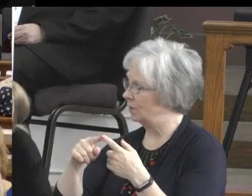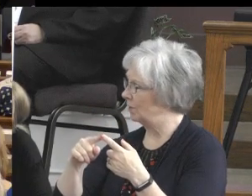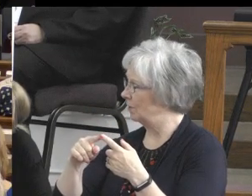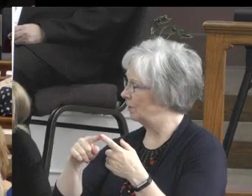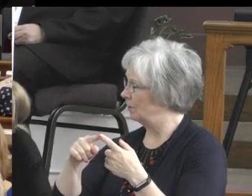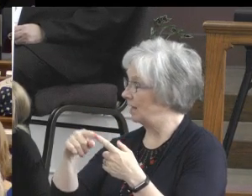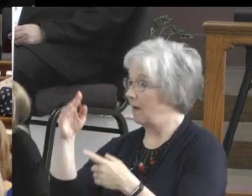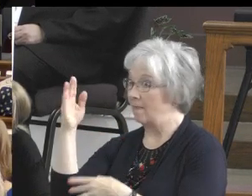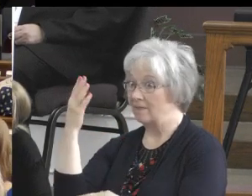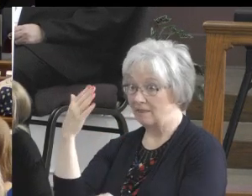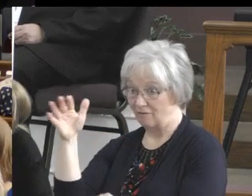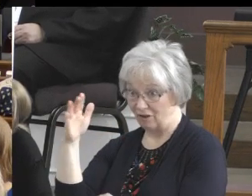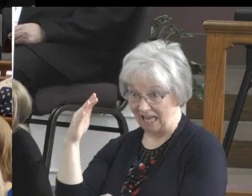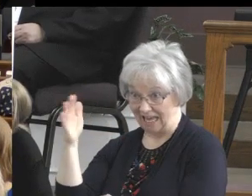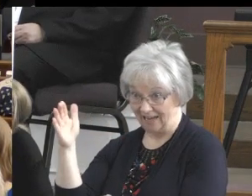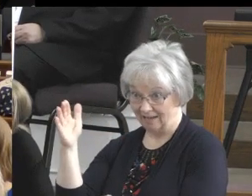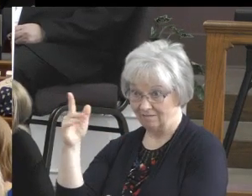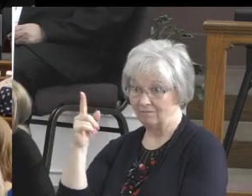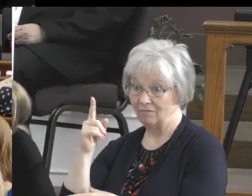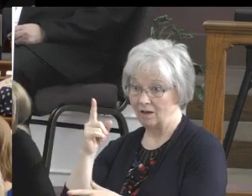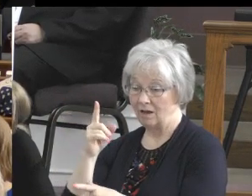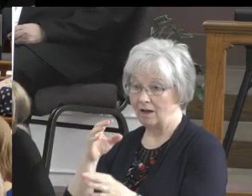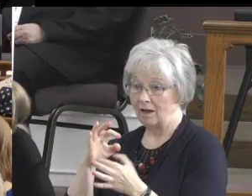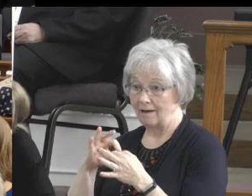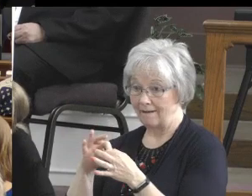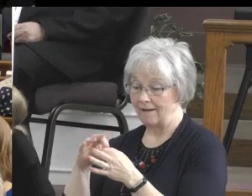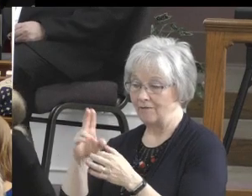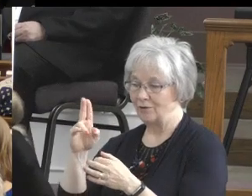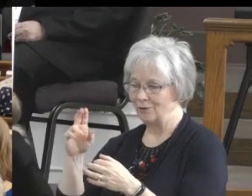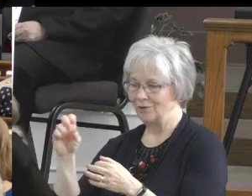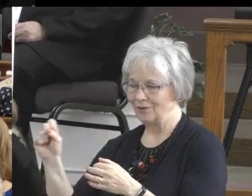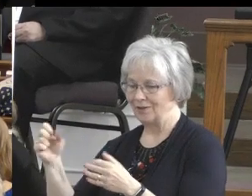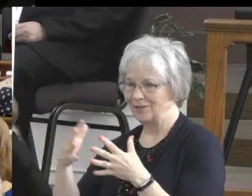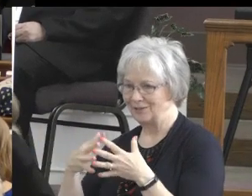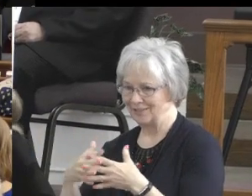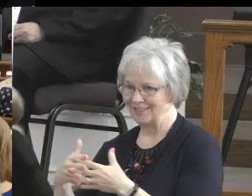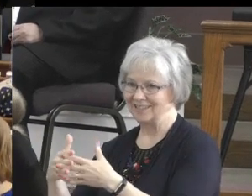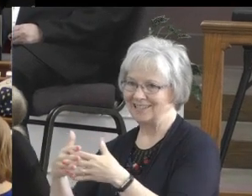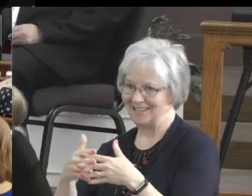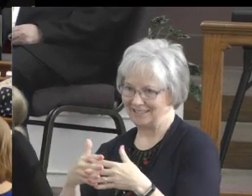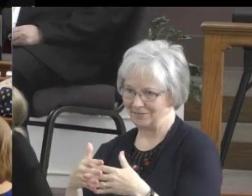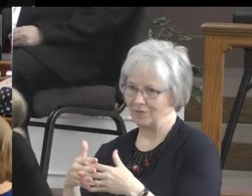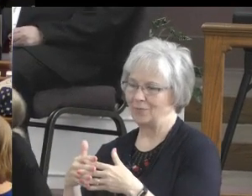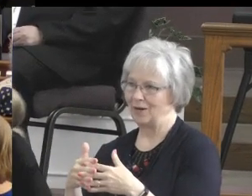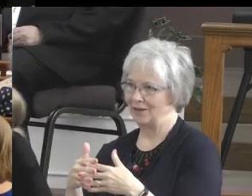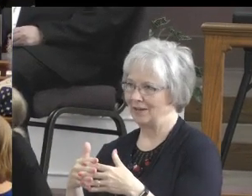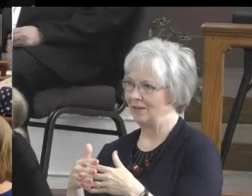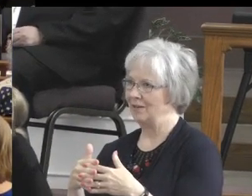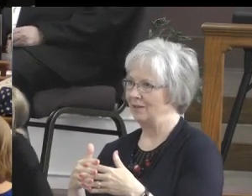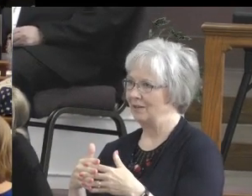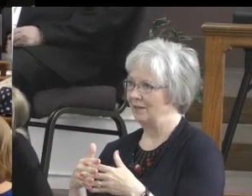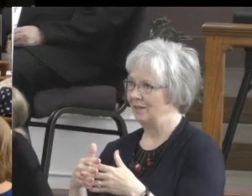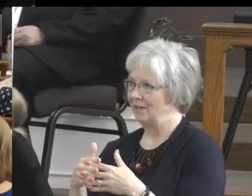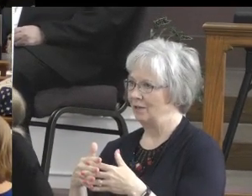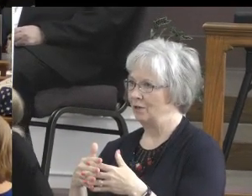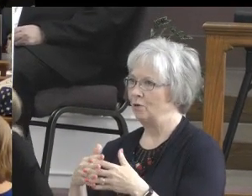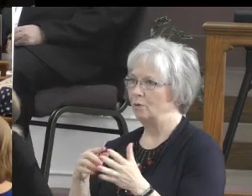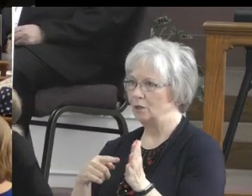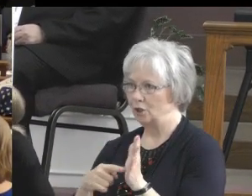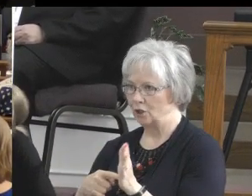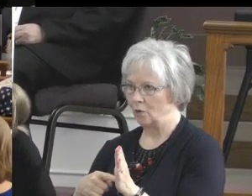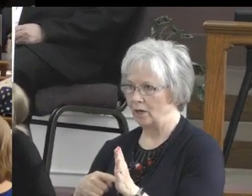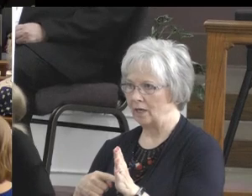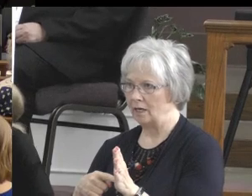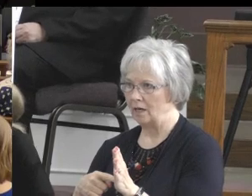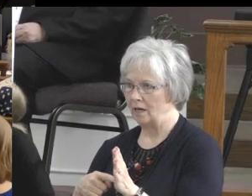the flag of the United States of America. So we're showing our loyalty